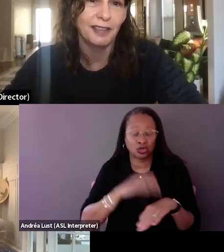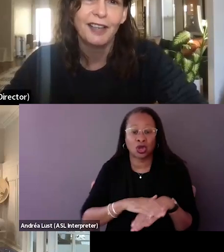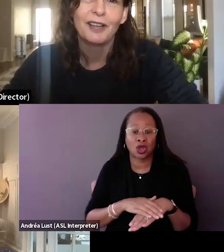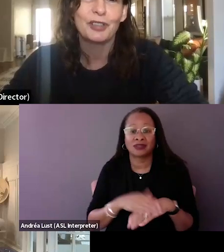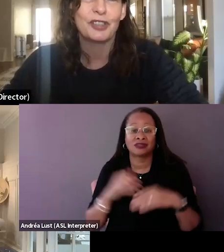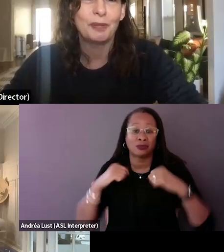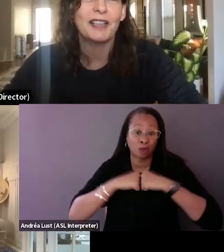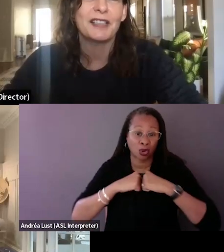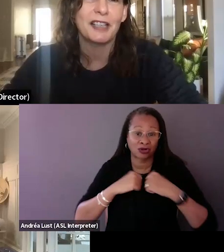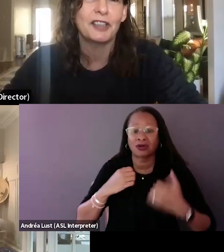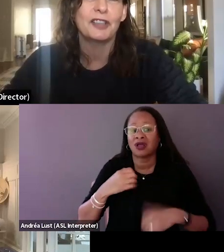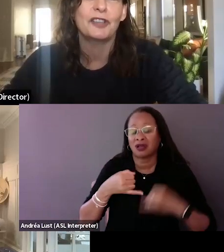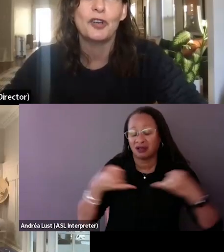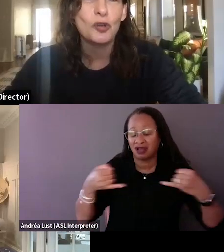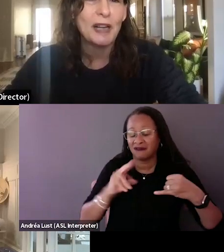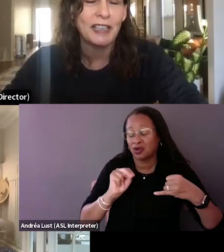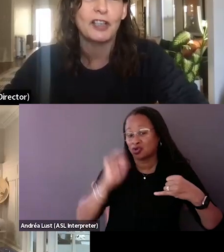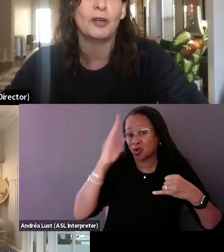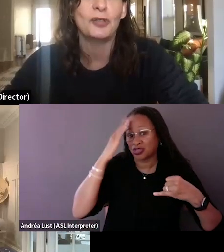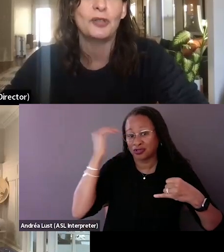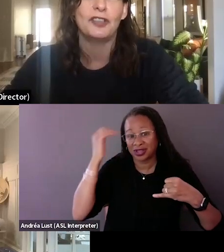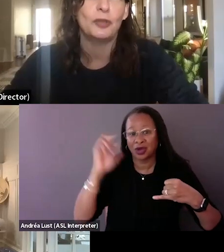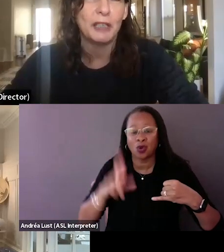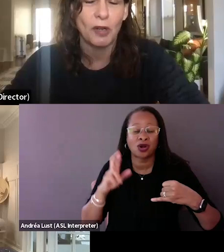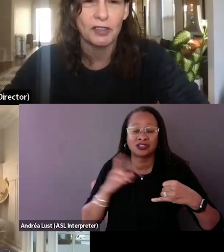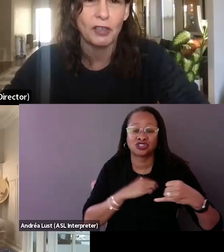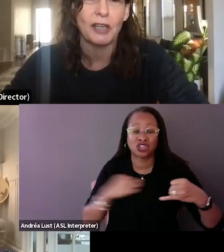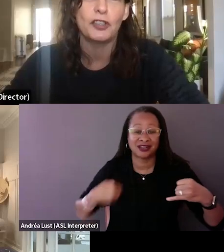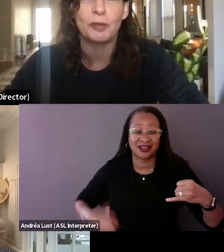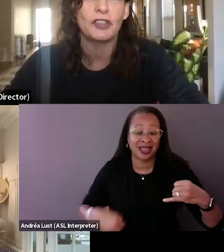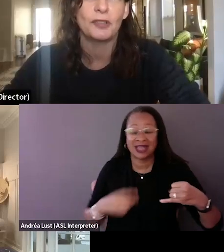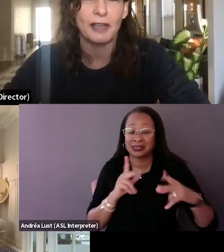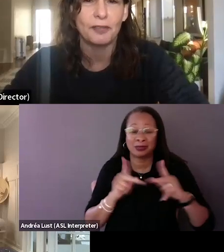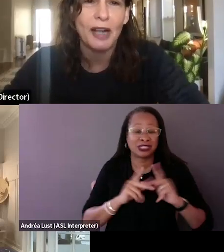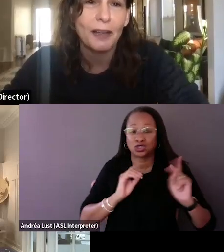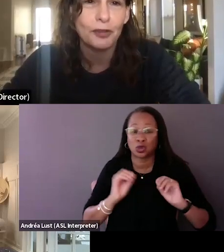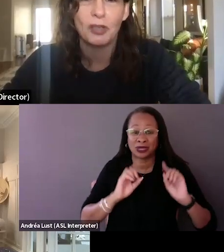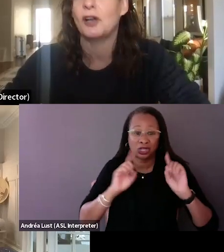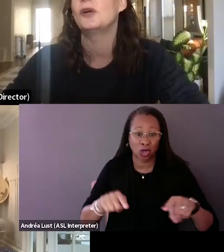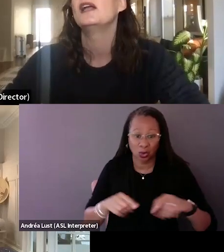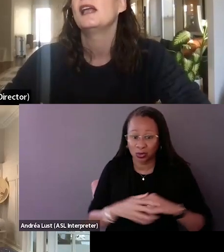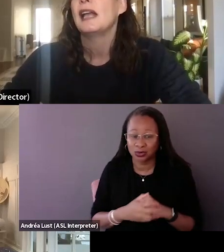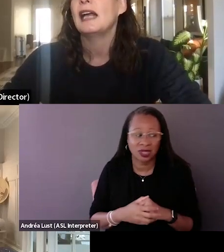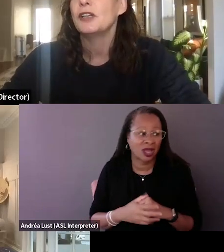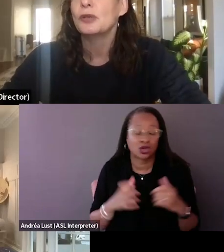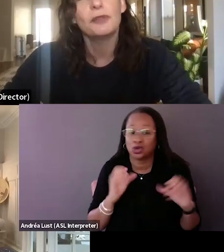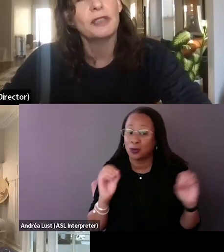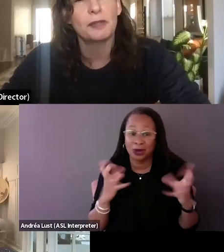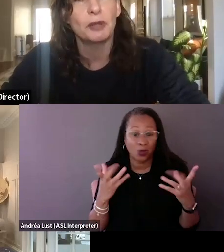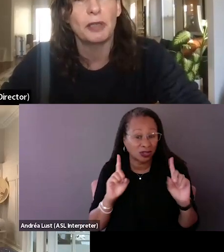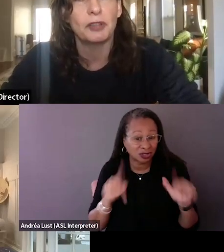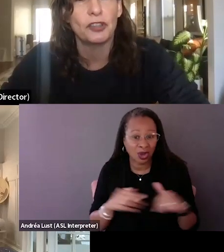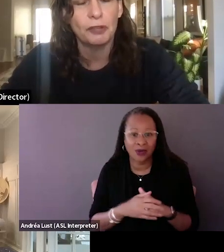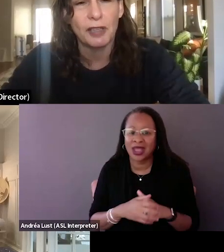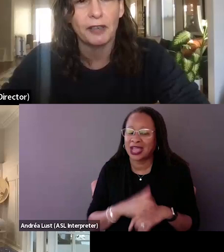China, which is a place that nobody goes and nobody wants to go and nobody should ever have to go. And the only